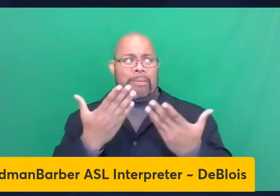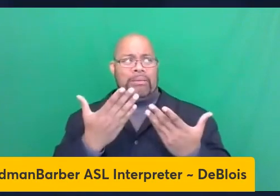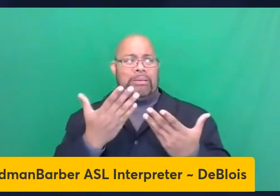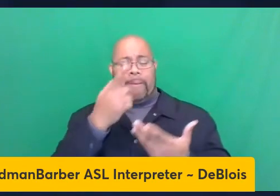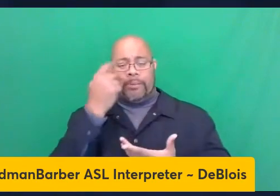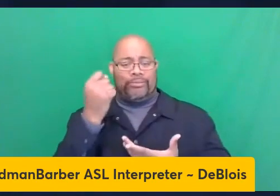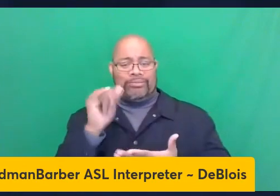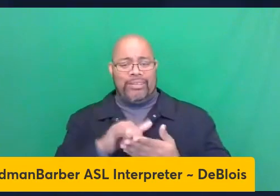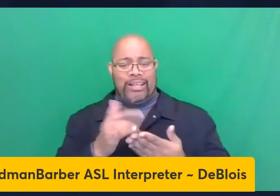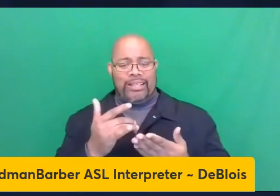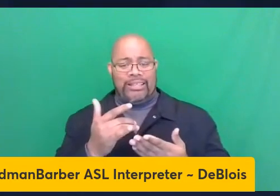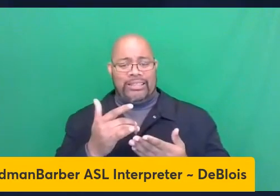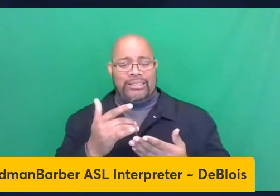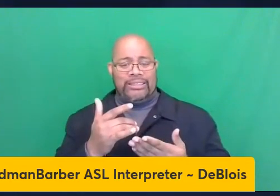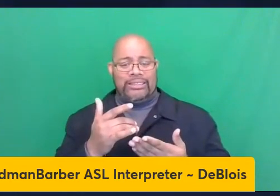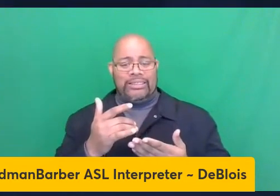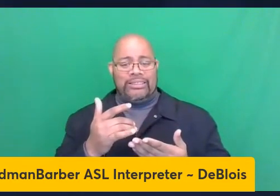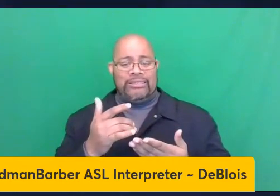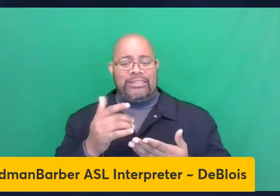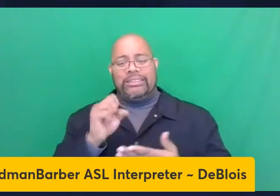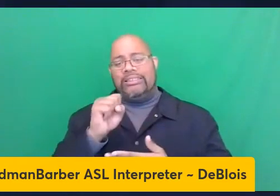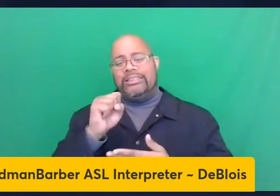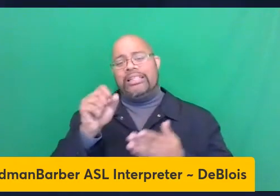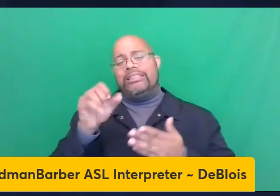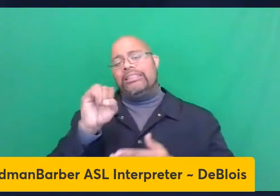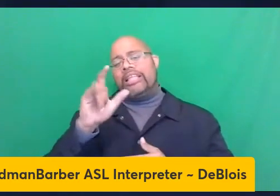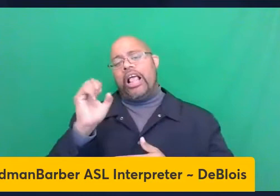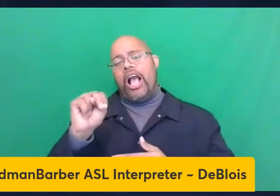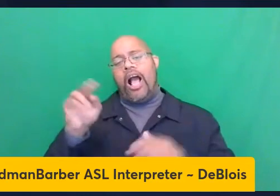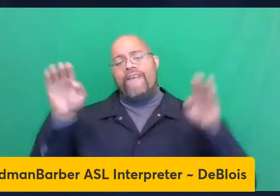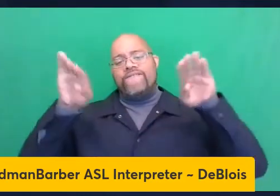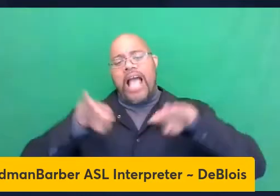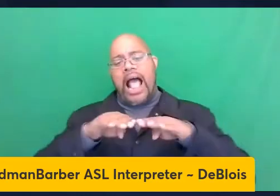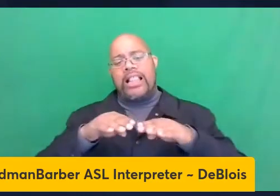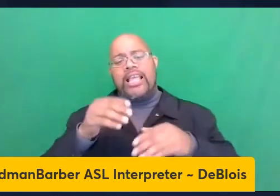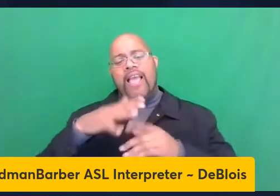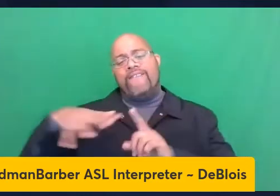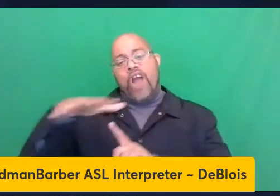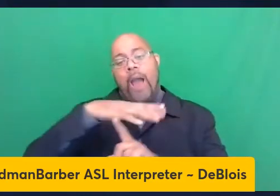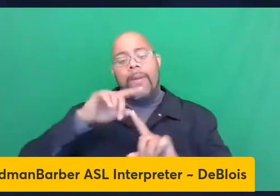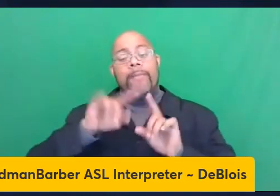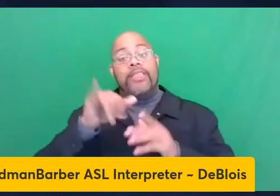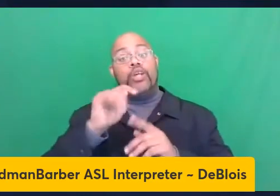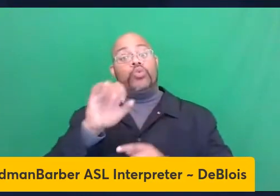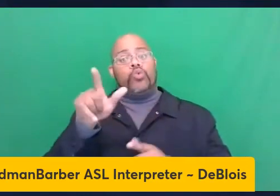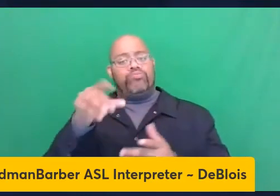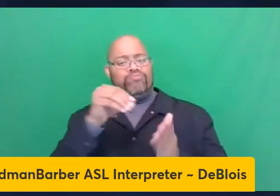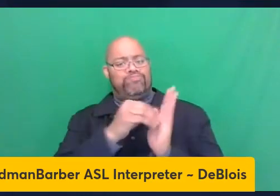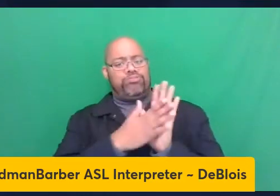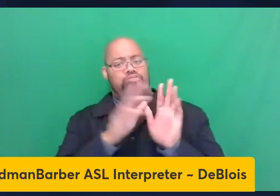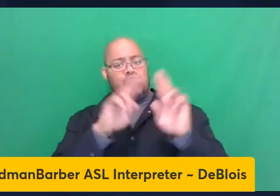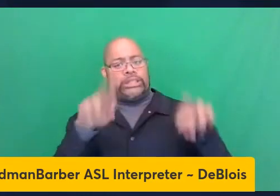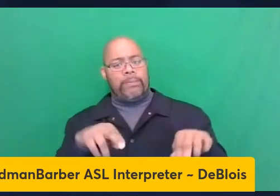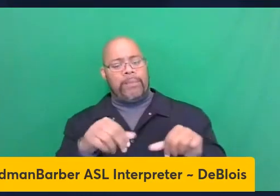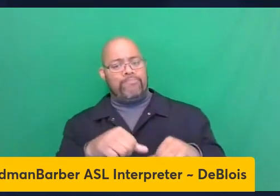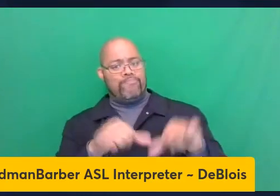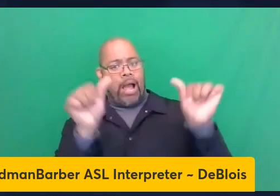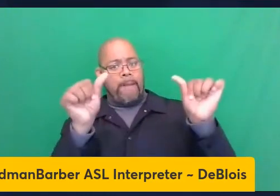because it's a Silicon Valley environment, maybe that's why. But it's essentially a tool where you put your resume up, you